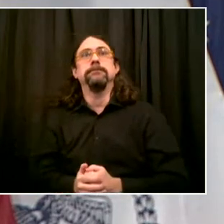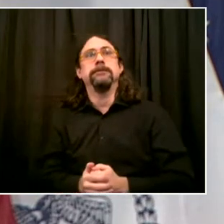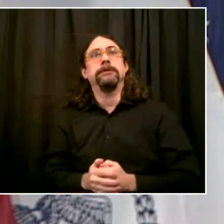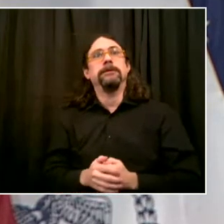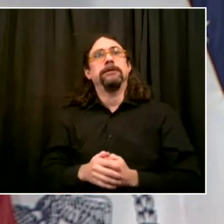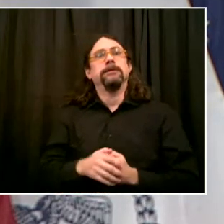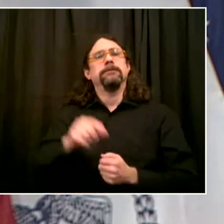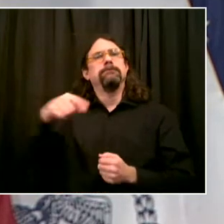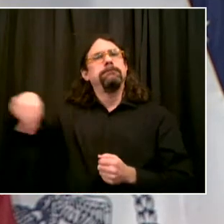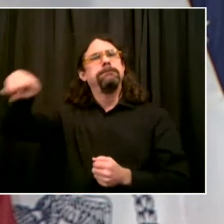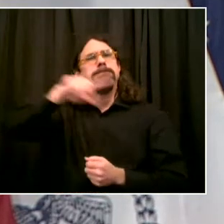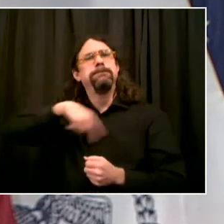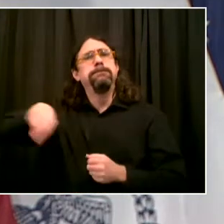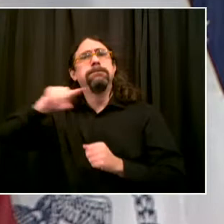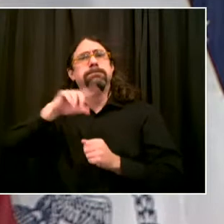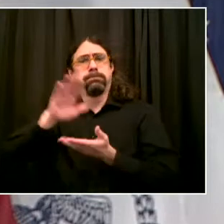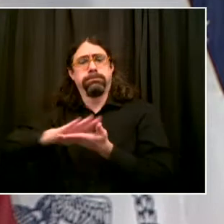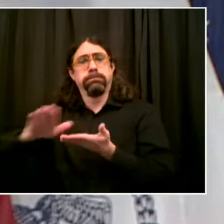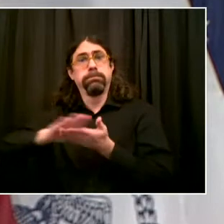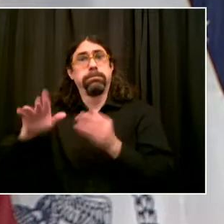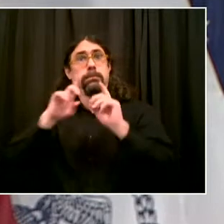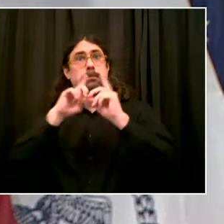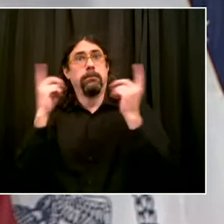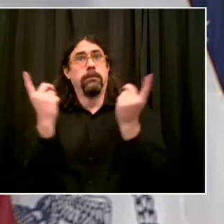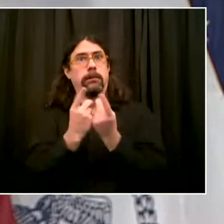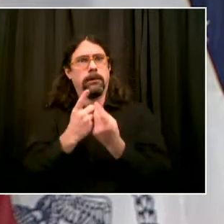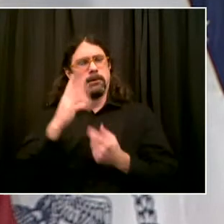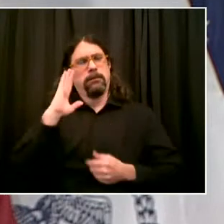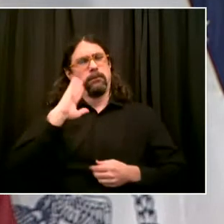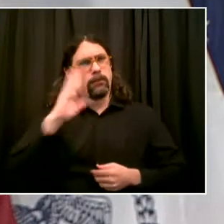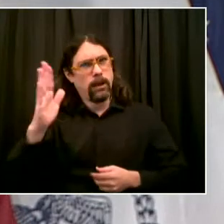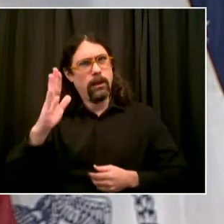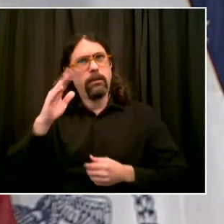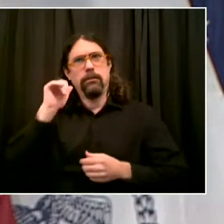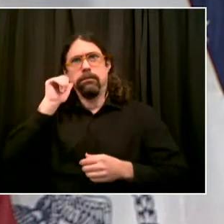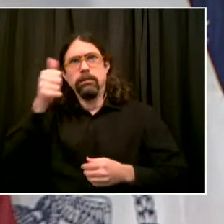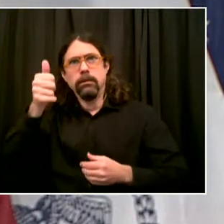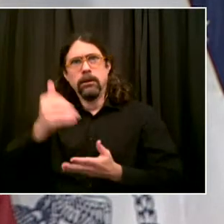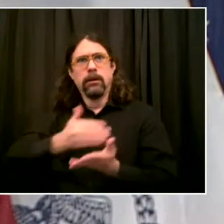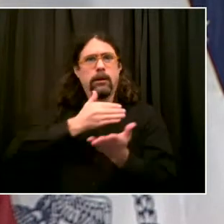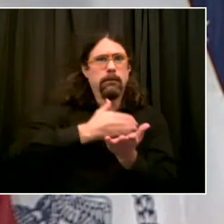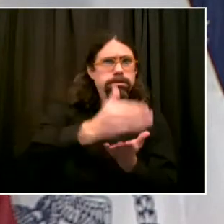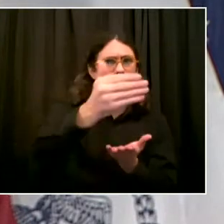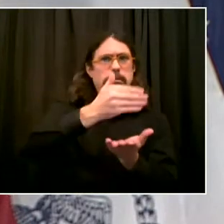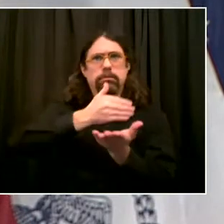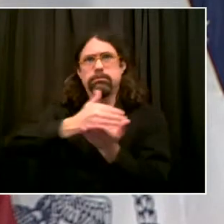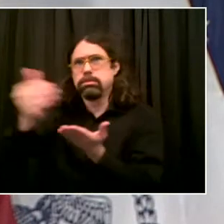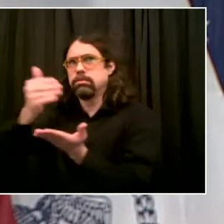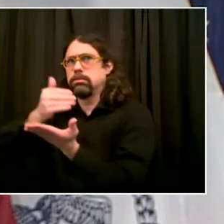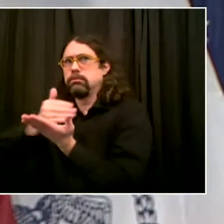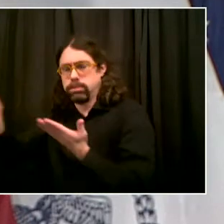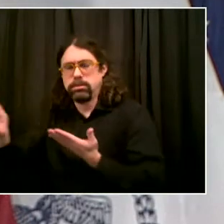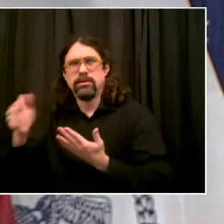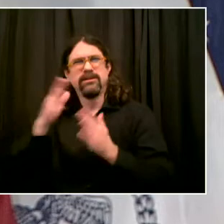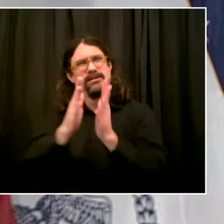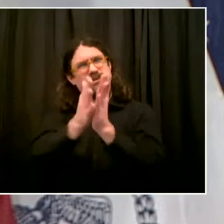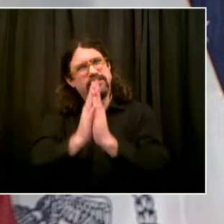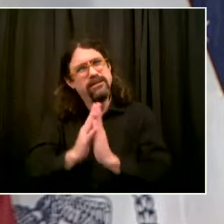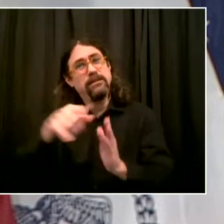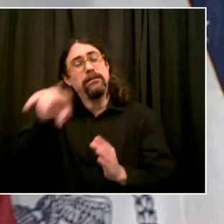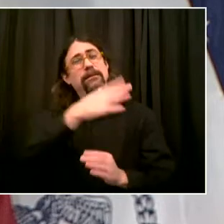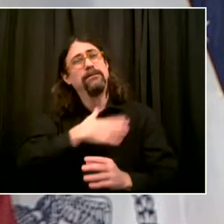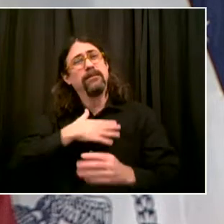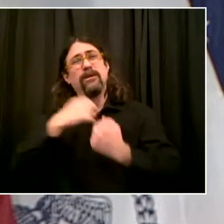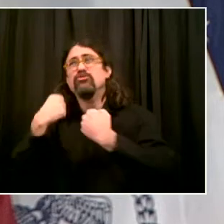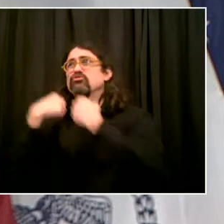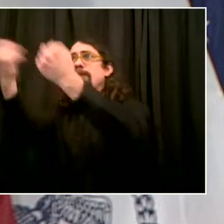get out there and clean up the roads. Alternate side parking canceled Monday and Tuesday. Monday night, the